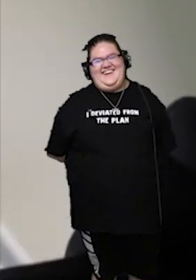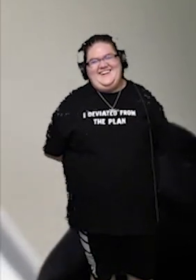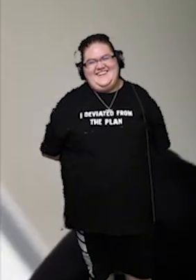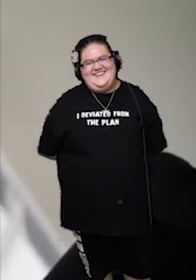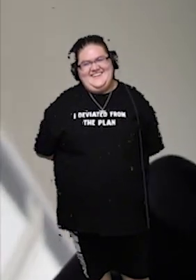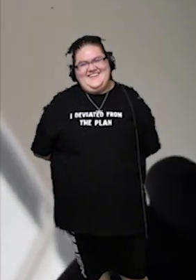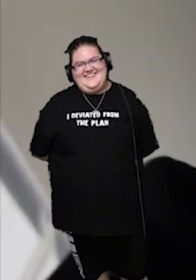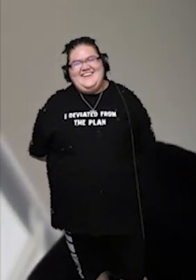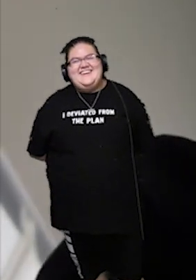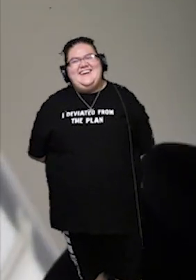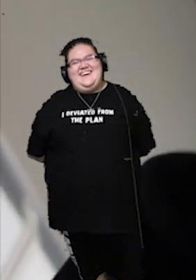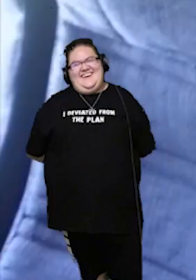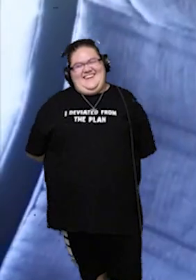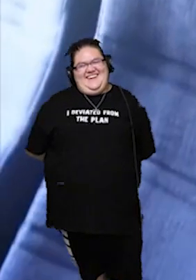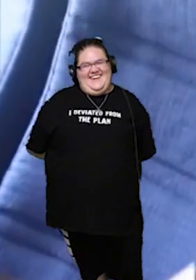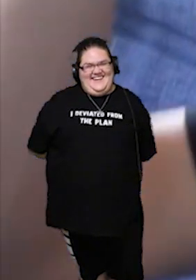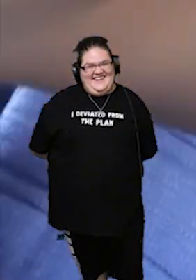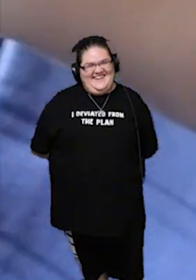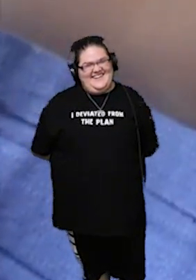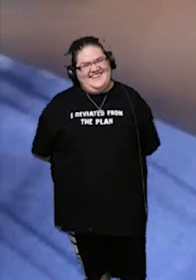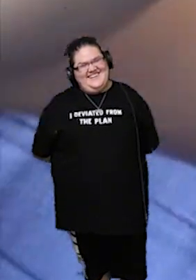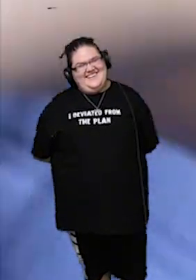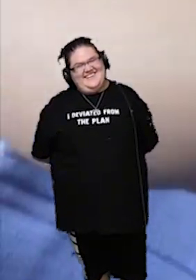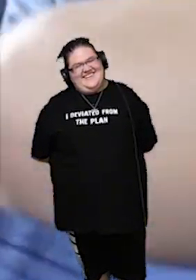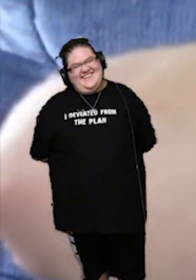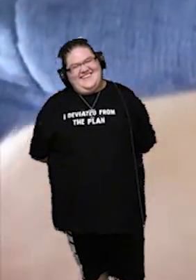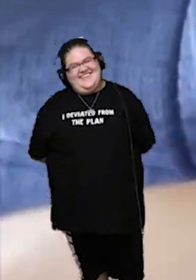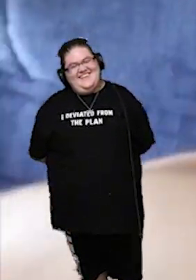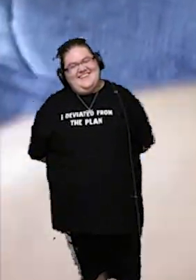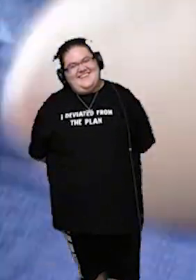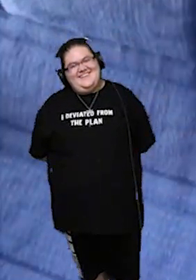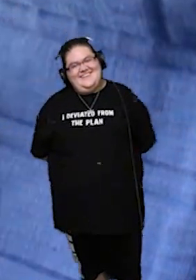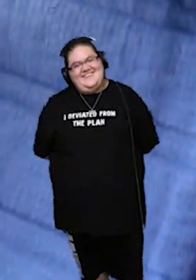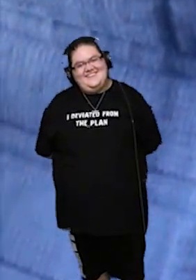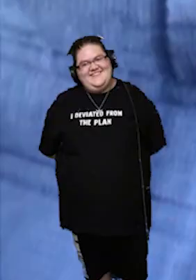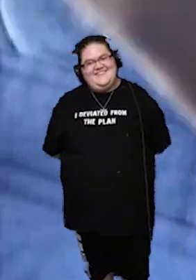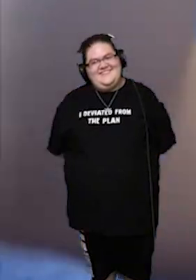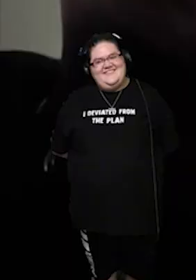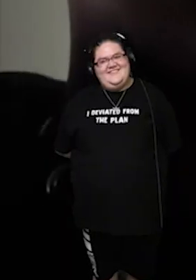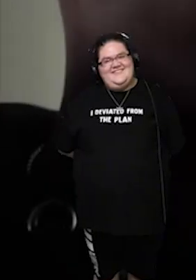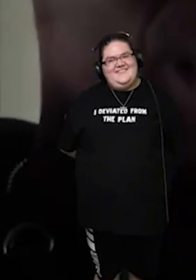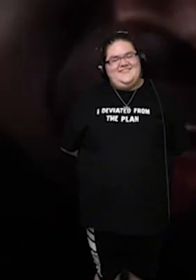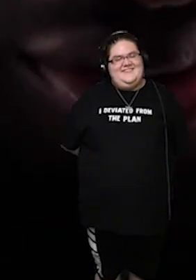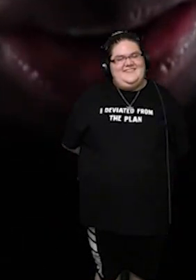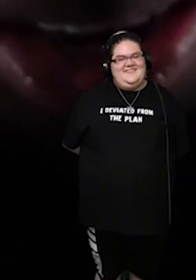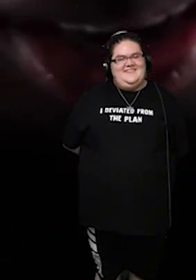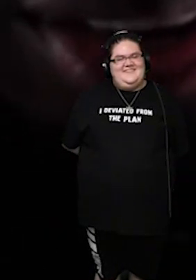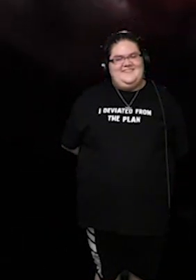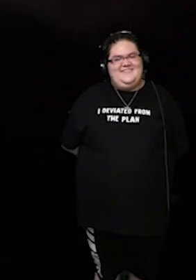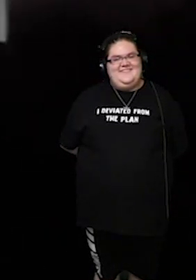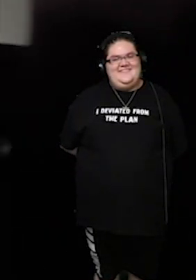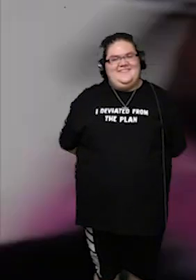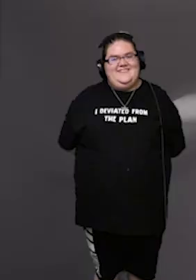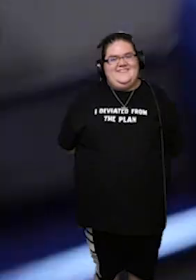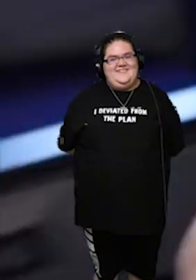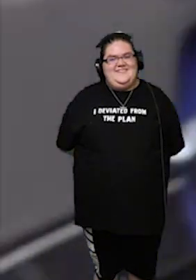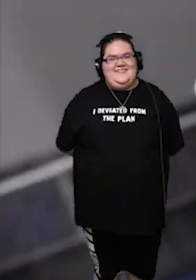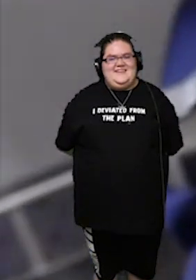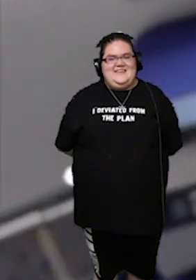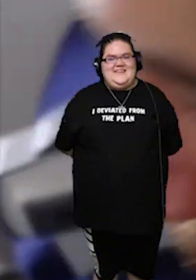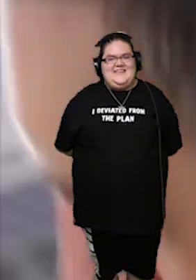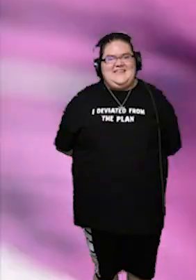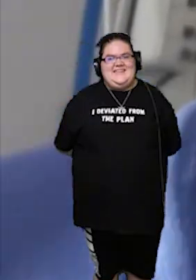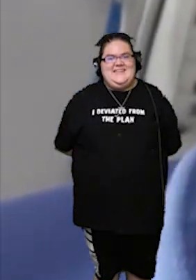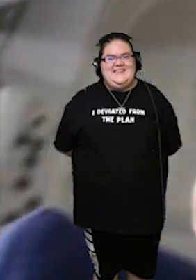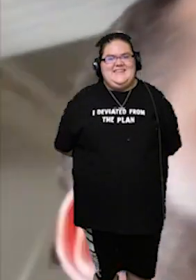Is that a serving of your mum? No. Can I have a Coke? What's in the catalogue? That's all we have, sir. That's all you, bro. So can I get something